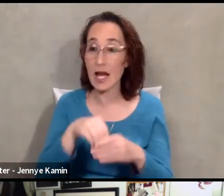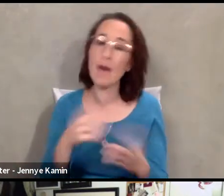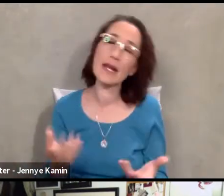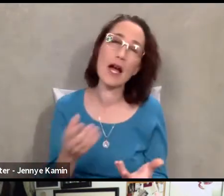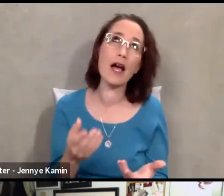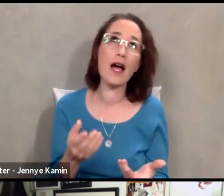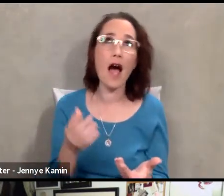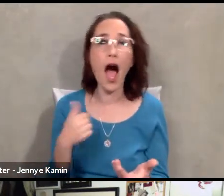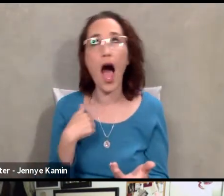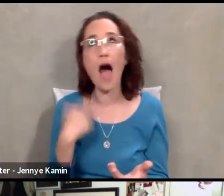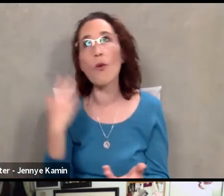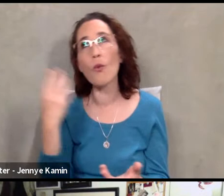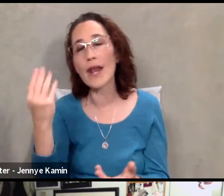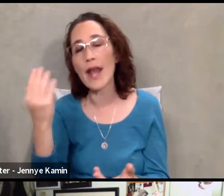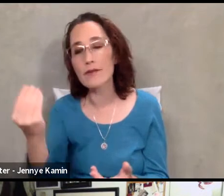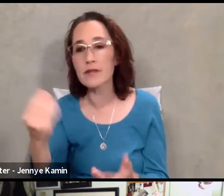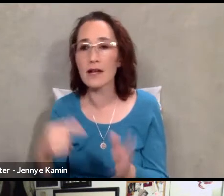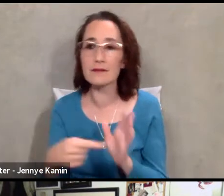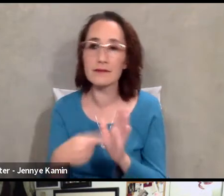outside, but